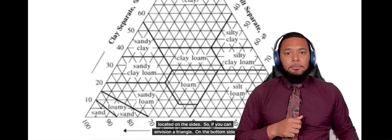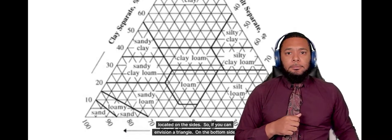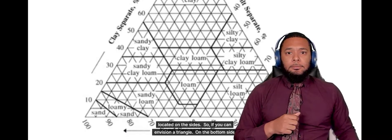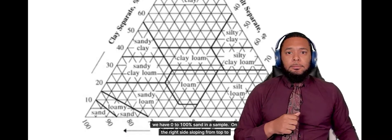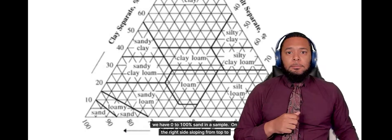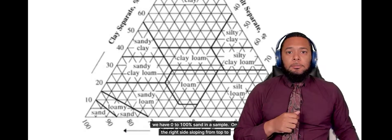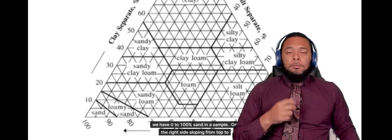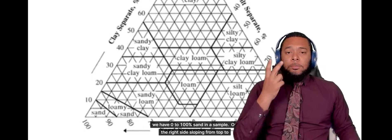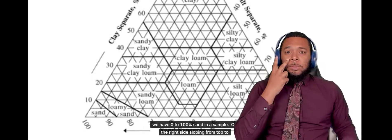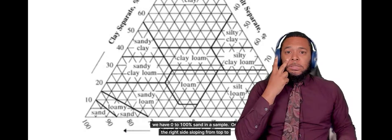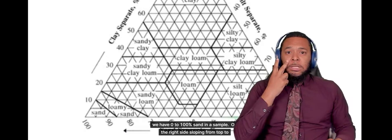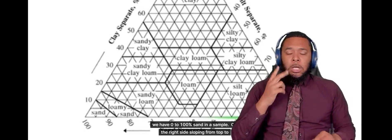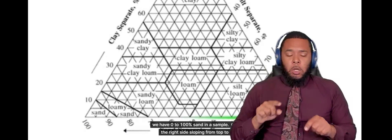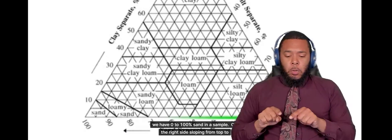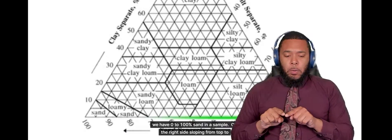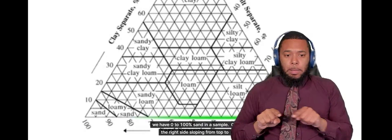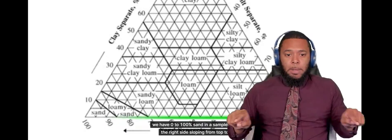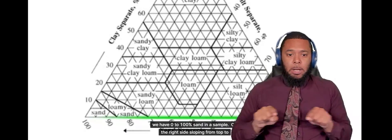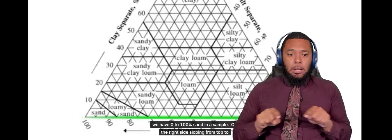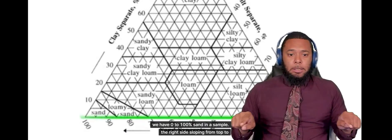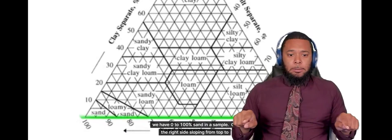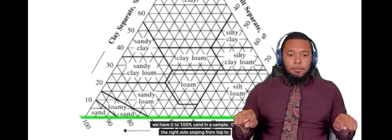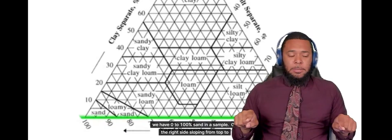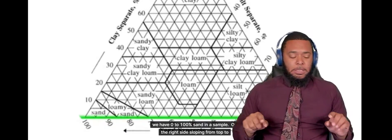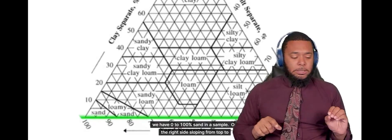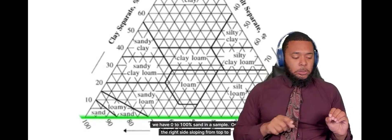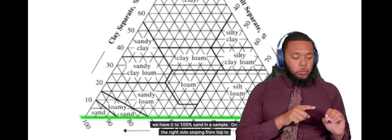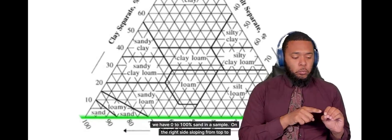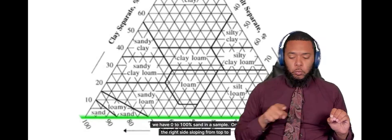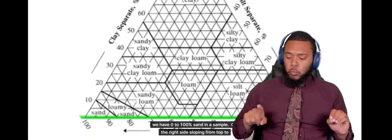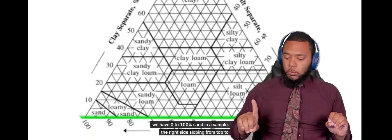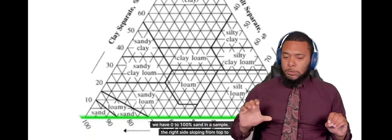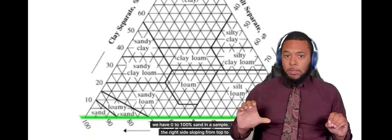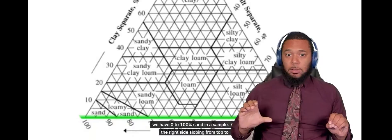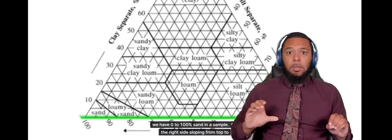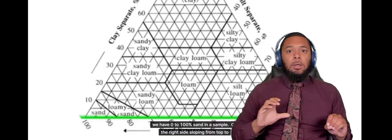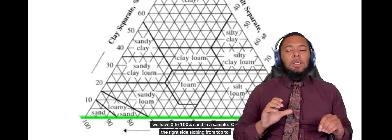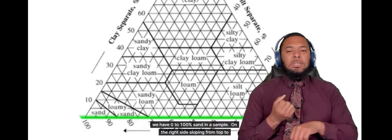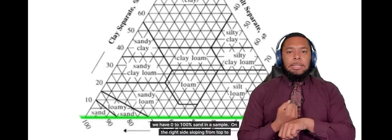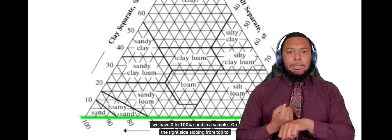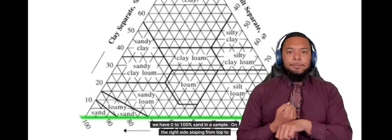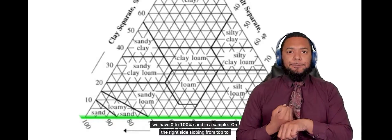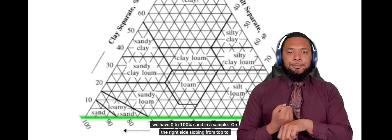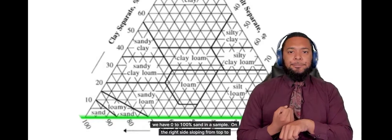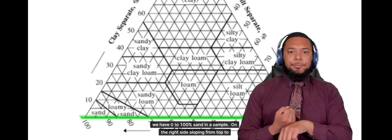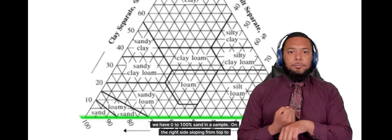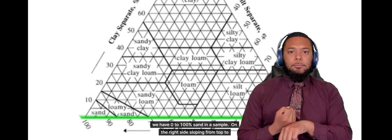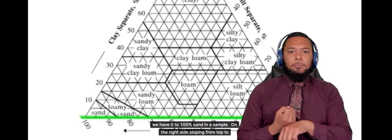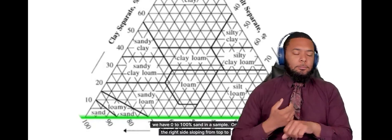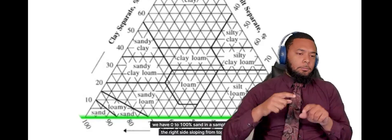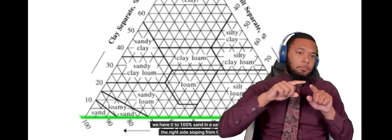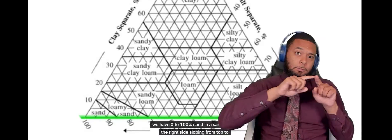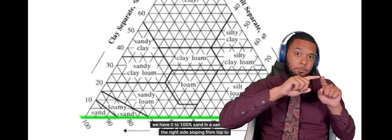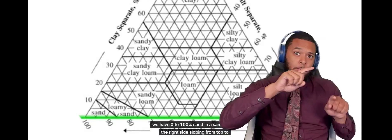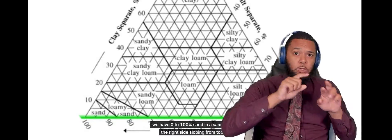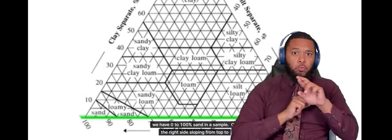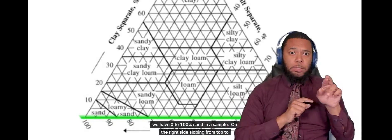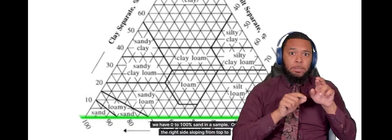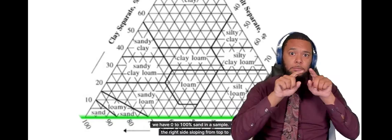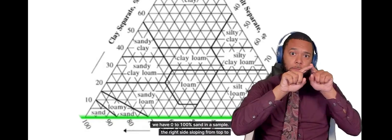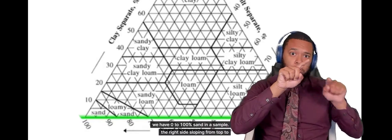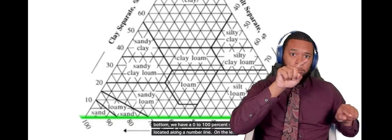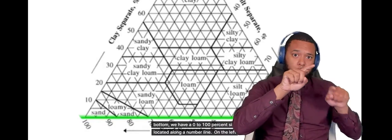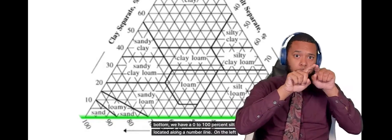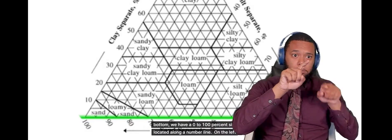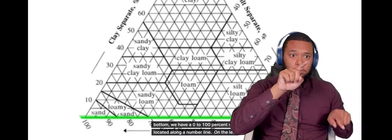on the bottom side, we have 0 to 100% sand in a sample. On the right side,